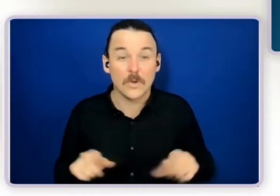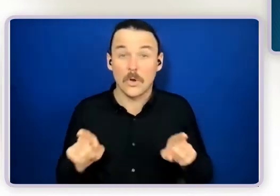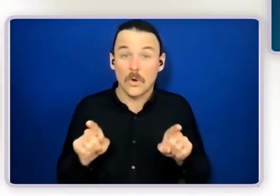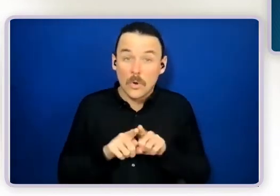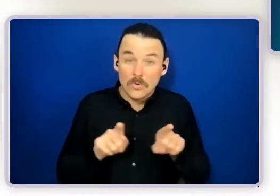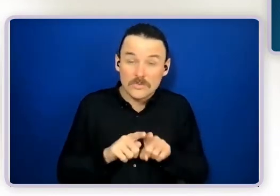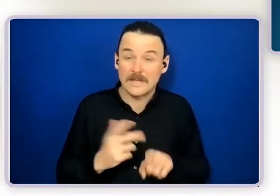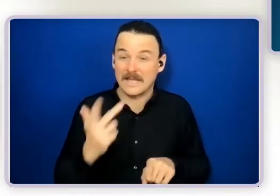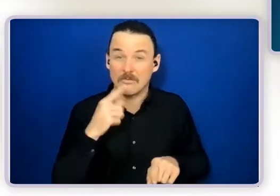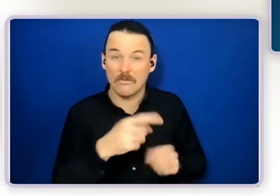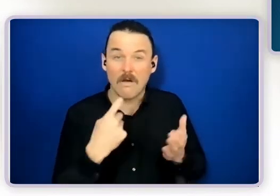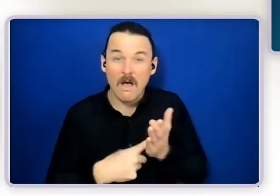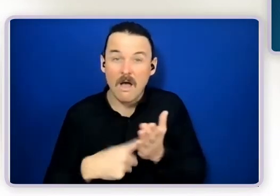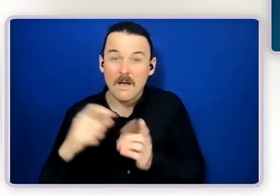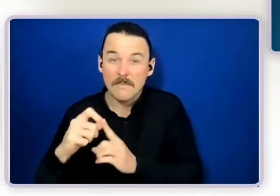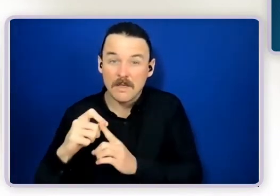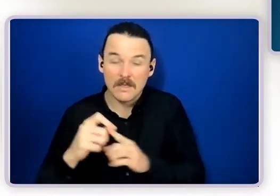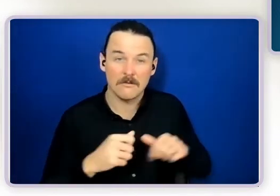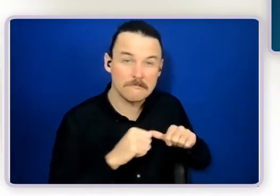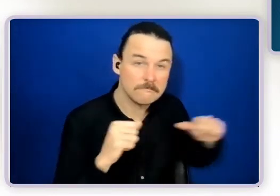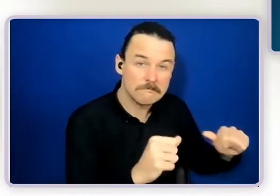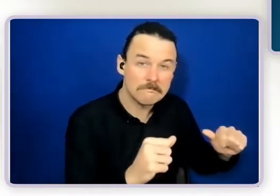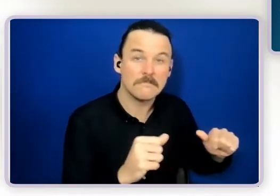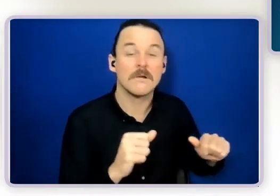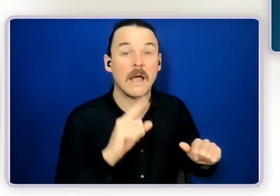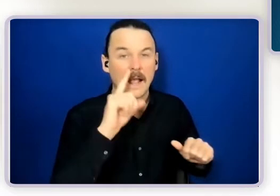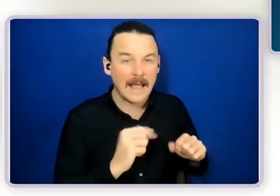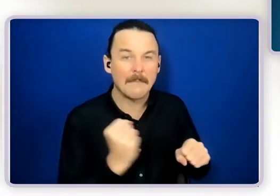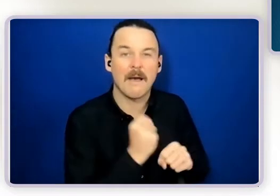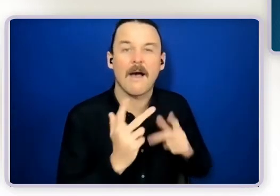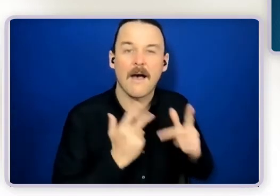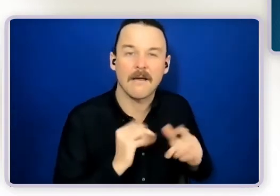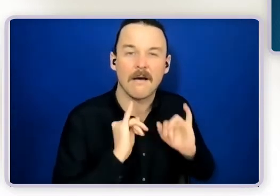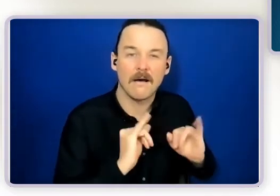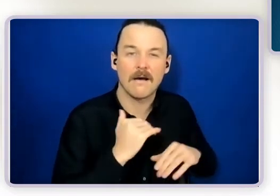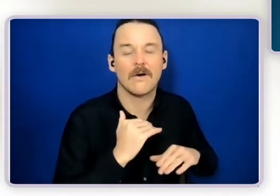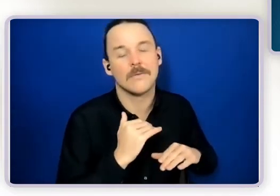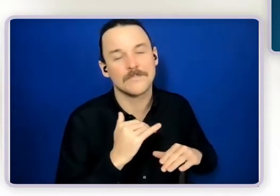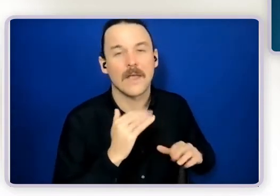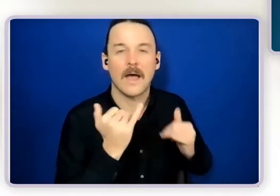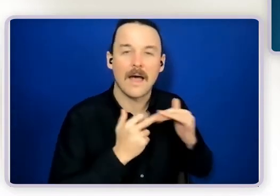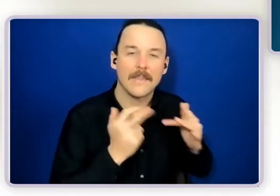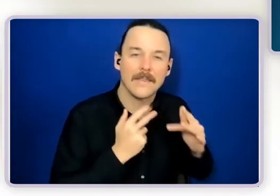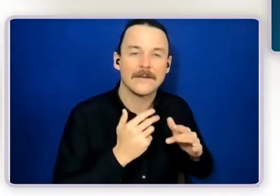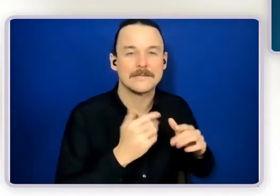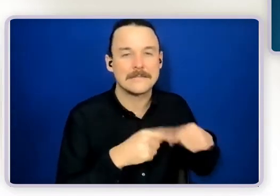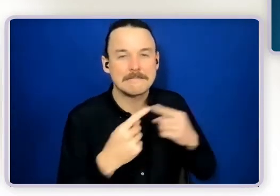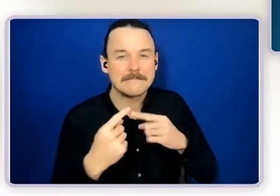concern. A restrictive practice may trigger a person with a history of trauma and